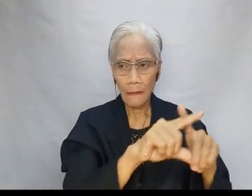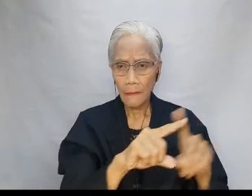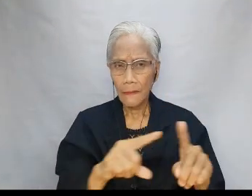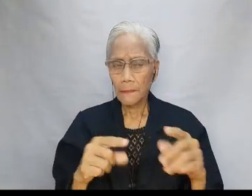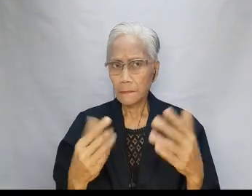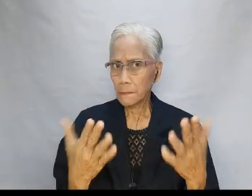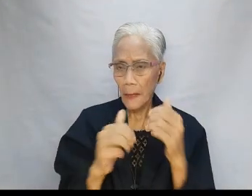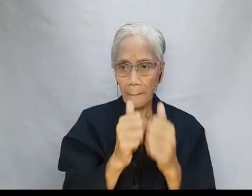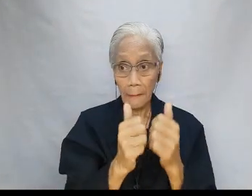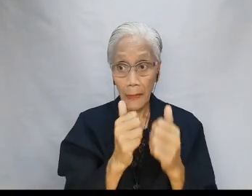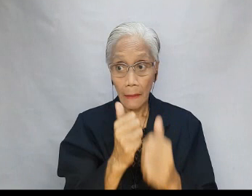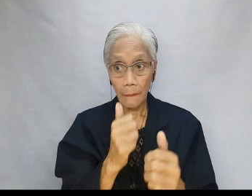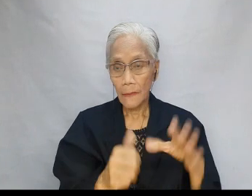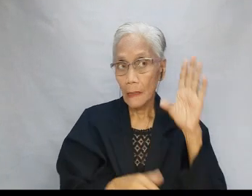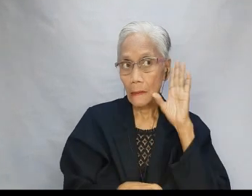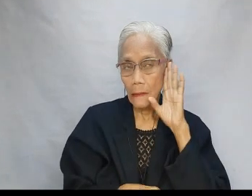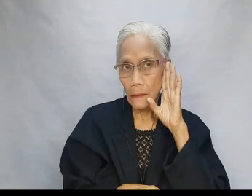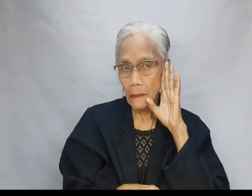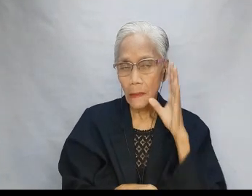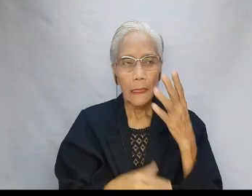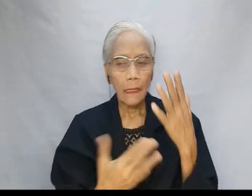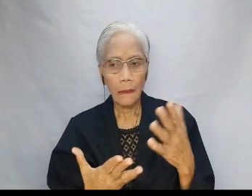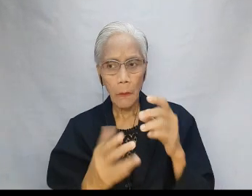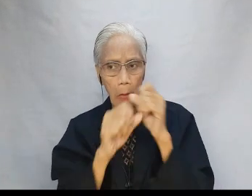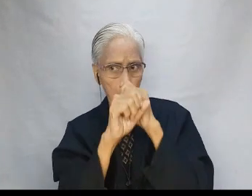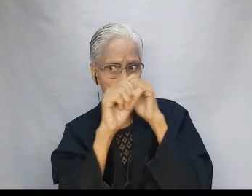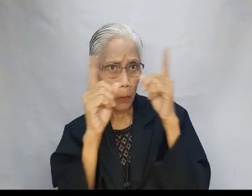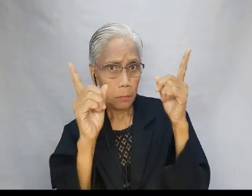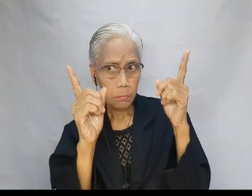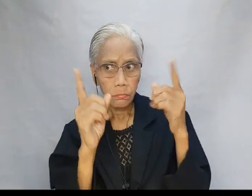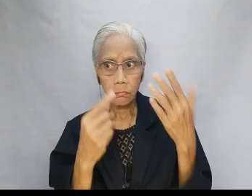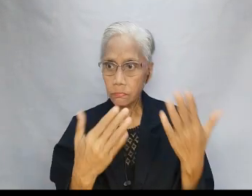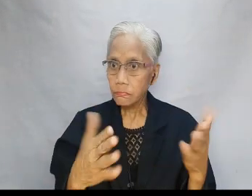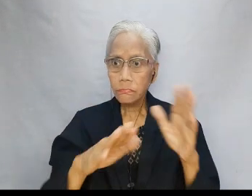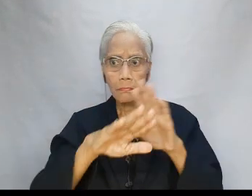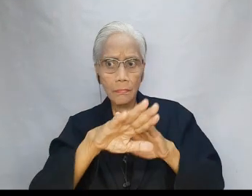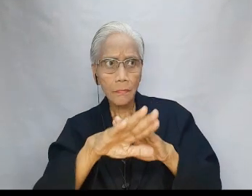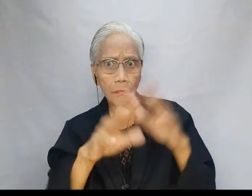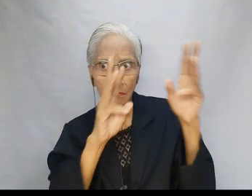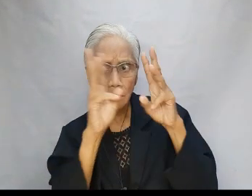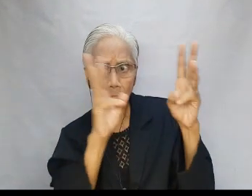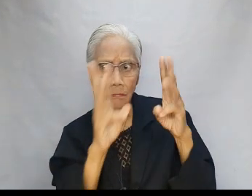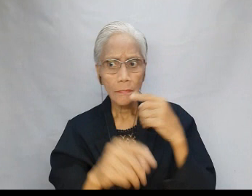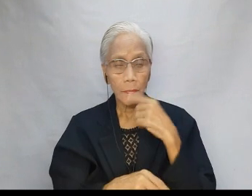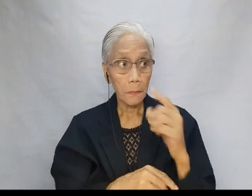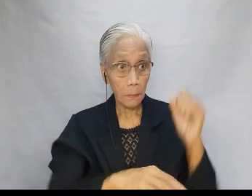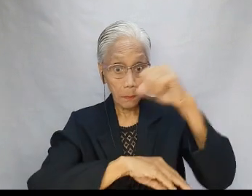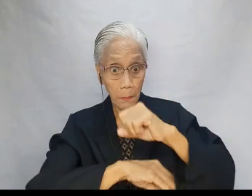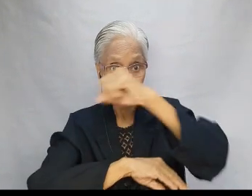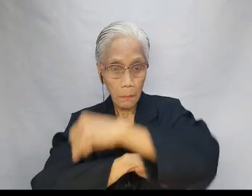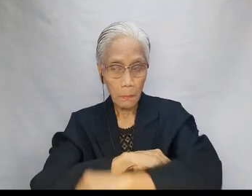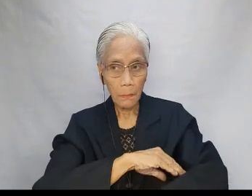the Gospel of Mark say, "He awoke, and he rebuked the wind, and said to the sea,